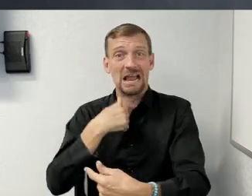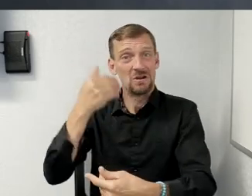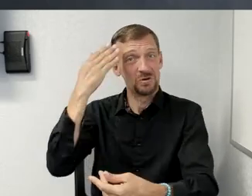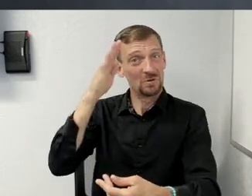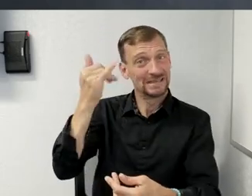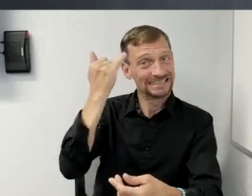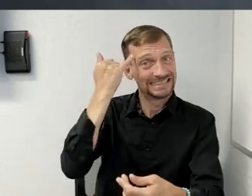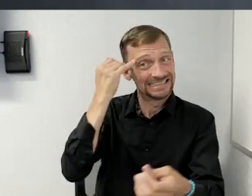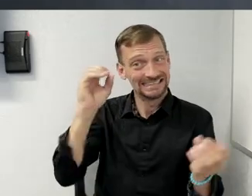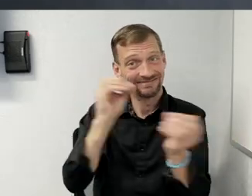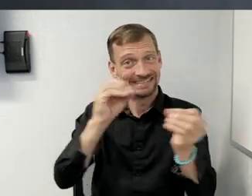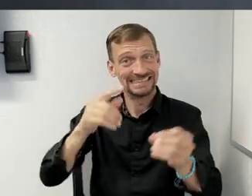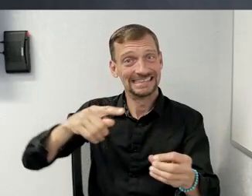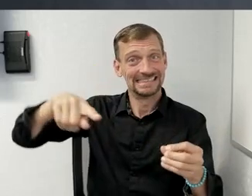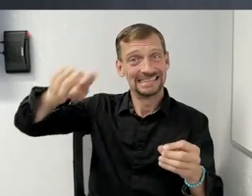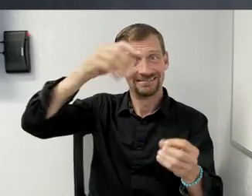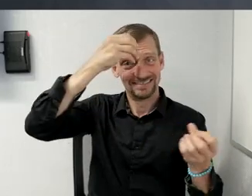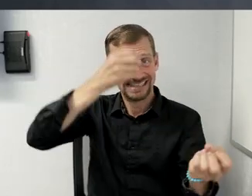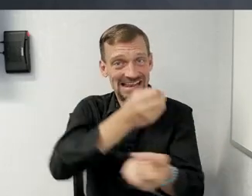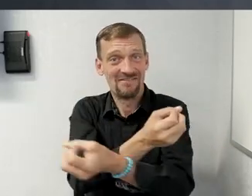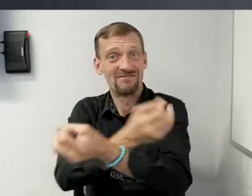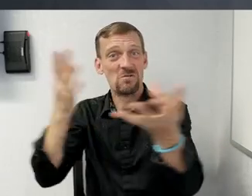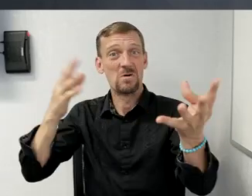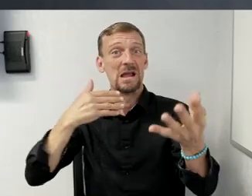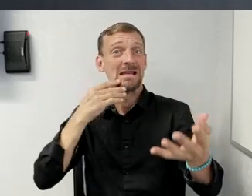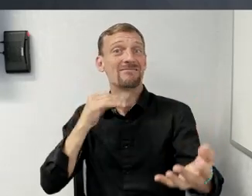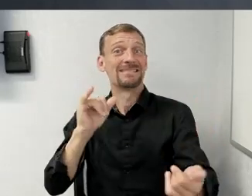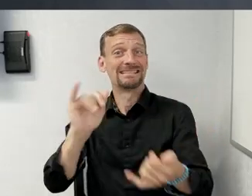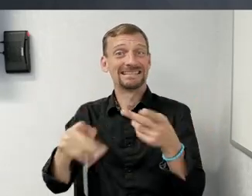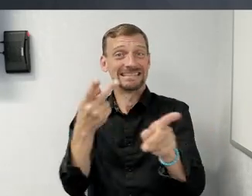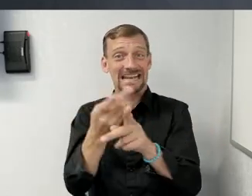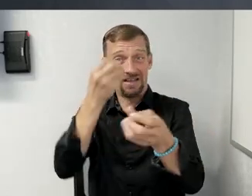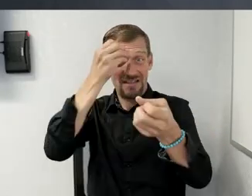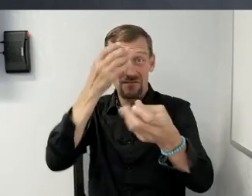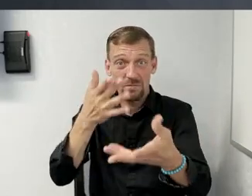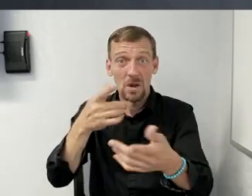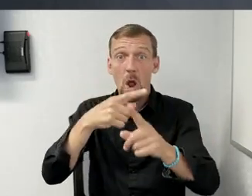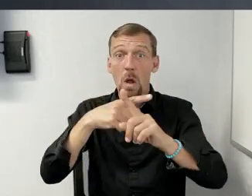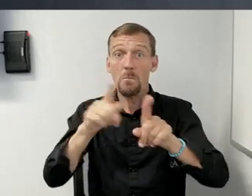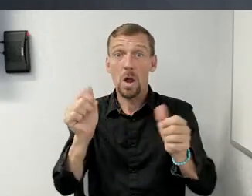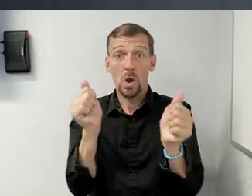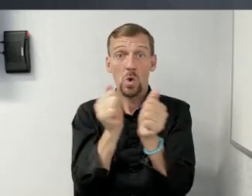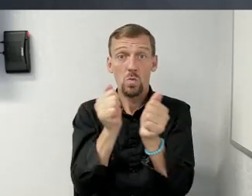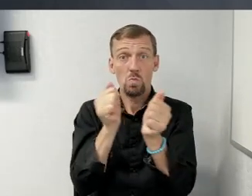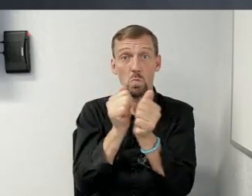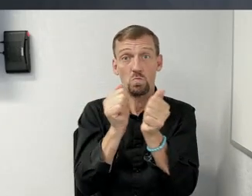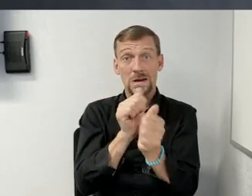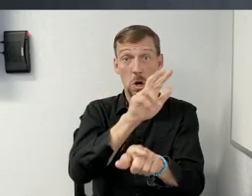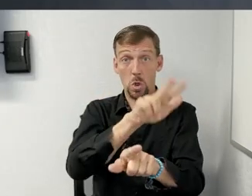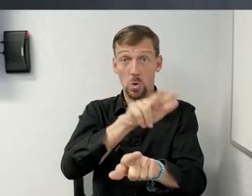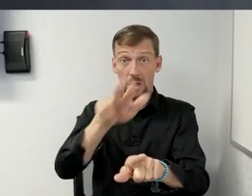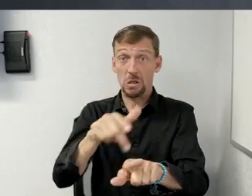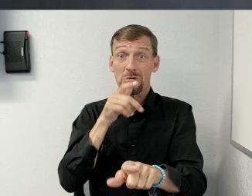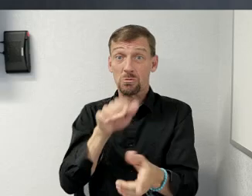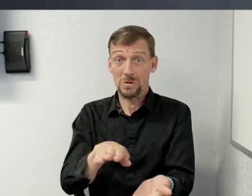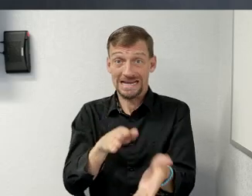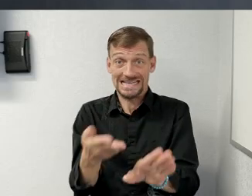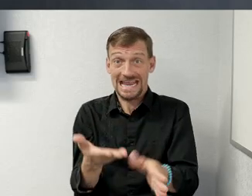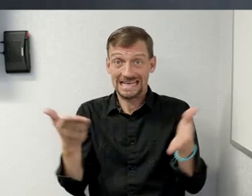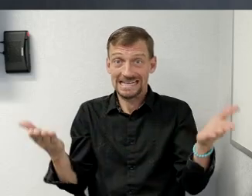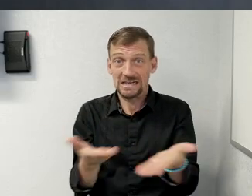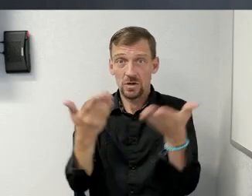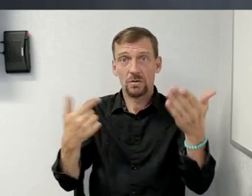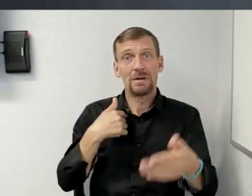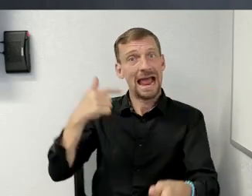county or any other hospitals that might have experienced some deaths. But with respect to the 33 that died here, I'd